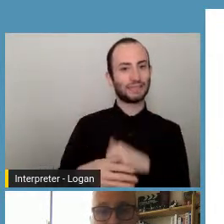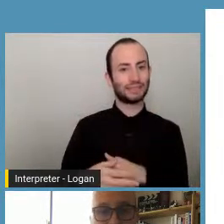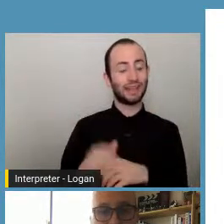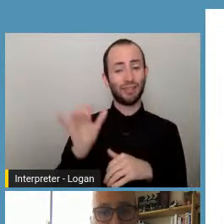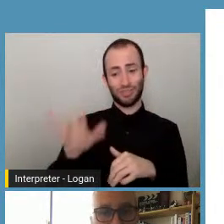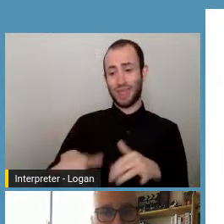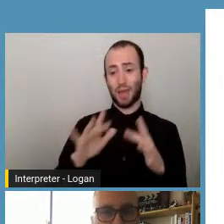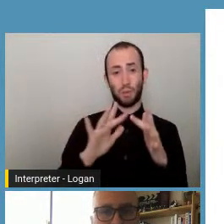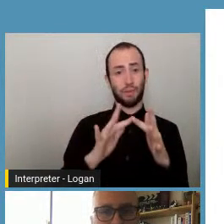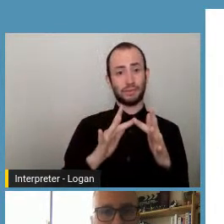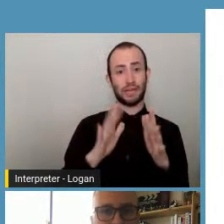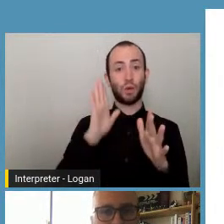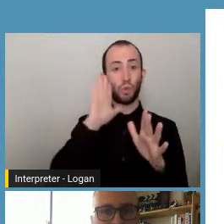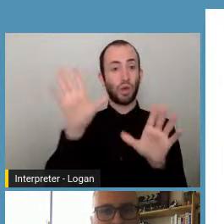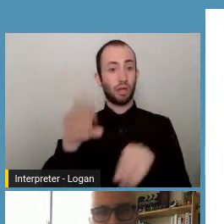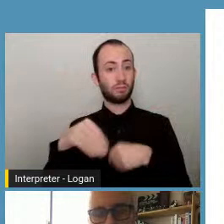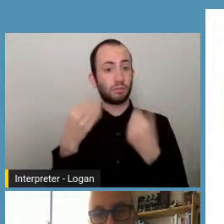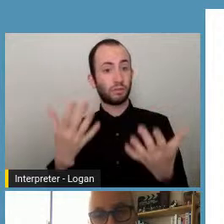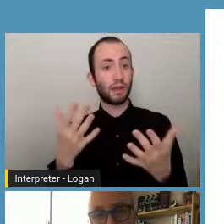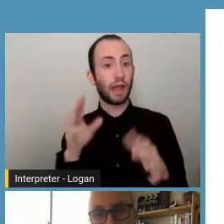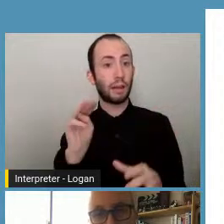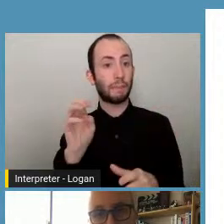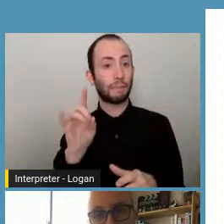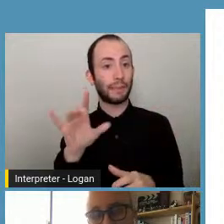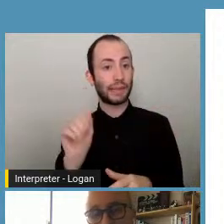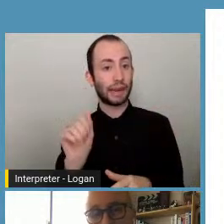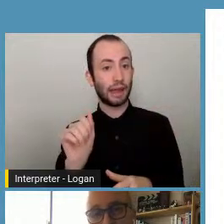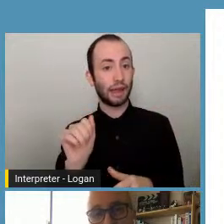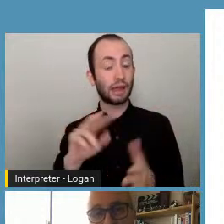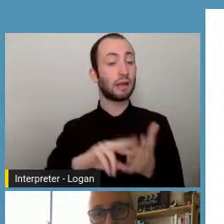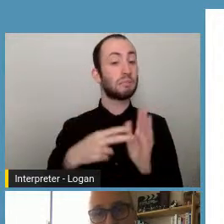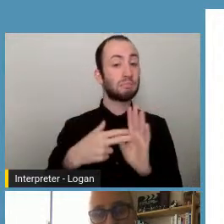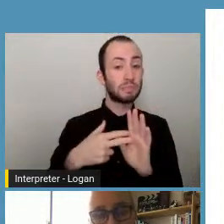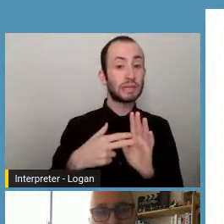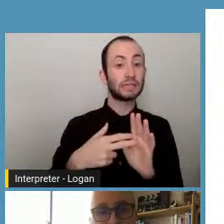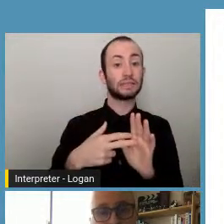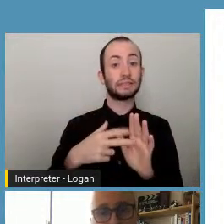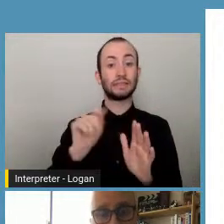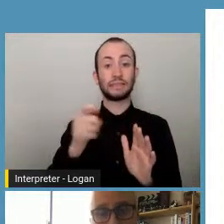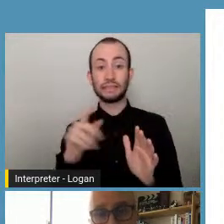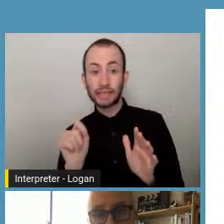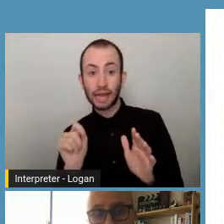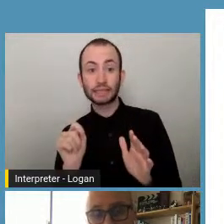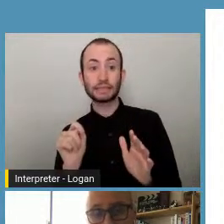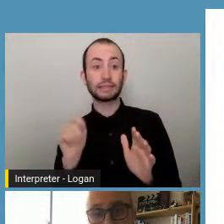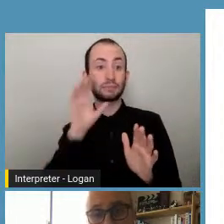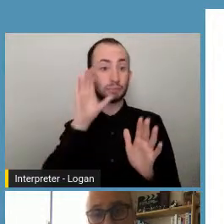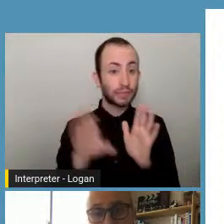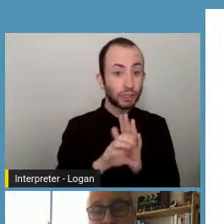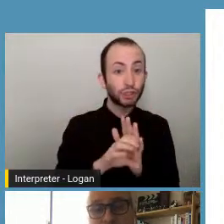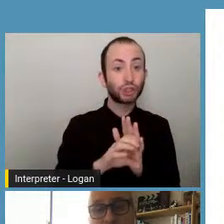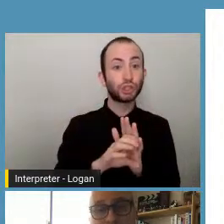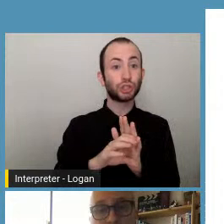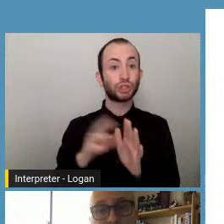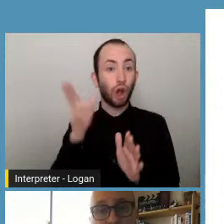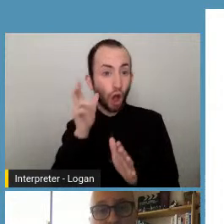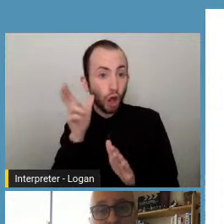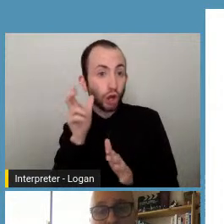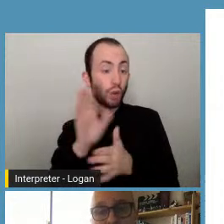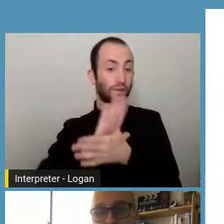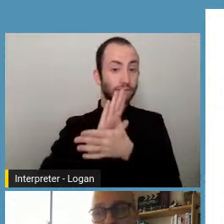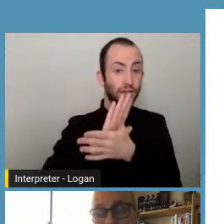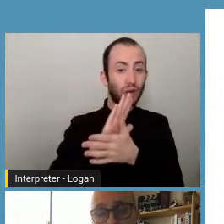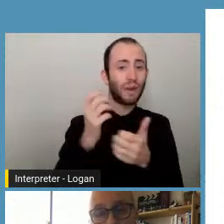going to present media. And what do we mean by media? Well, we mean the text, the images, the videos, the audios, everything that's going to be presented through